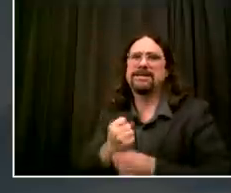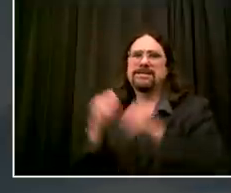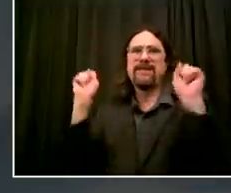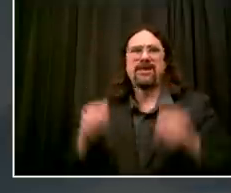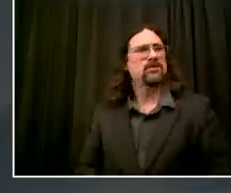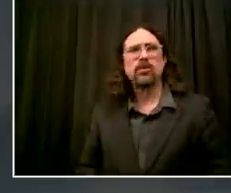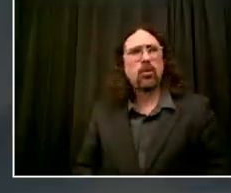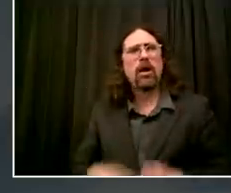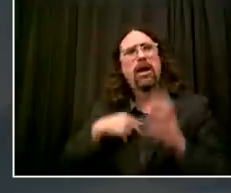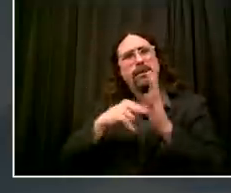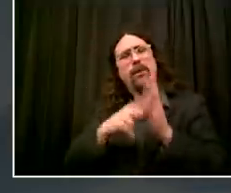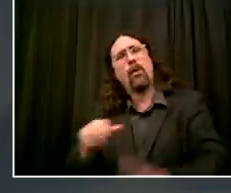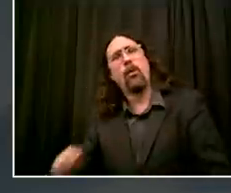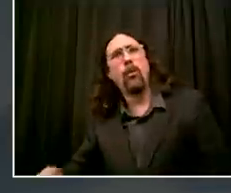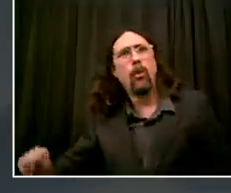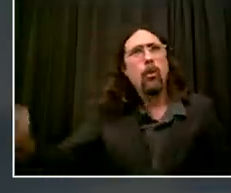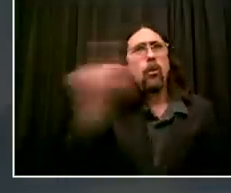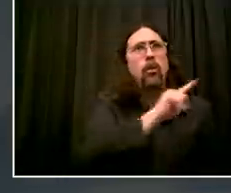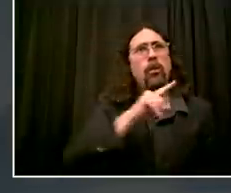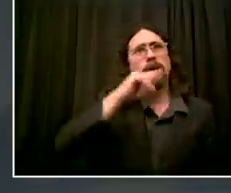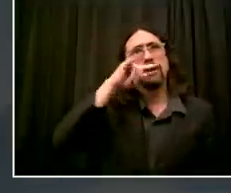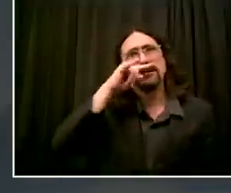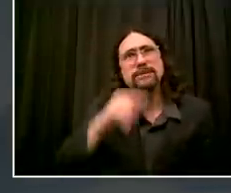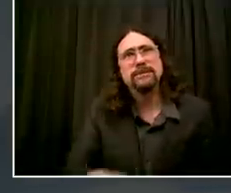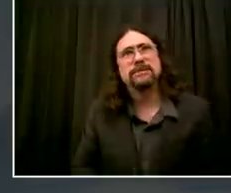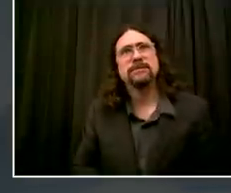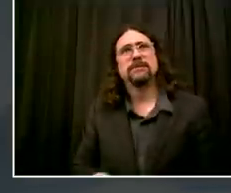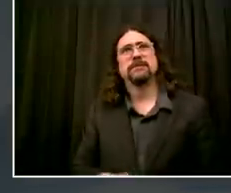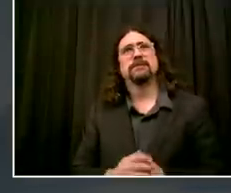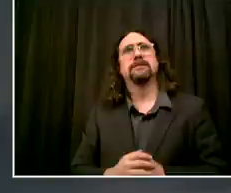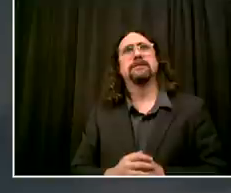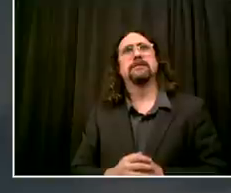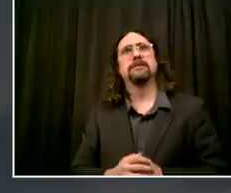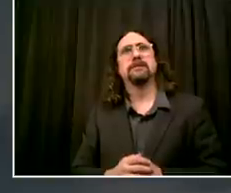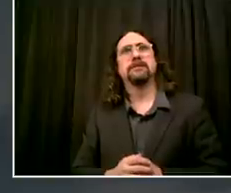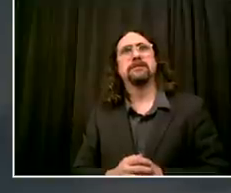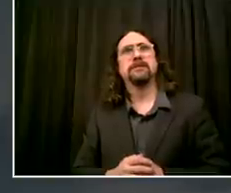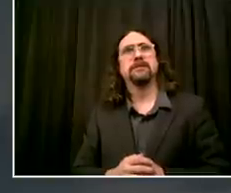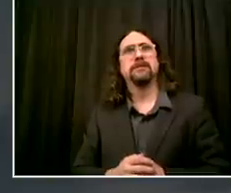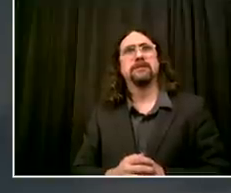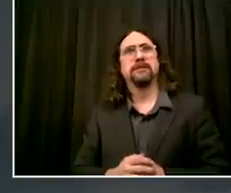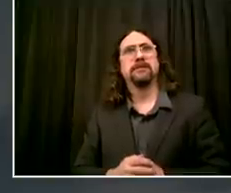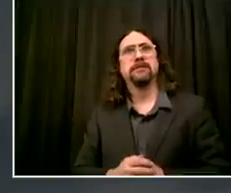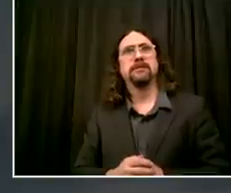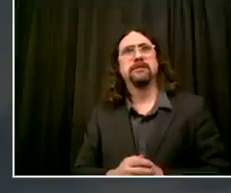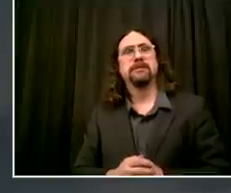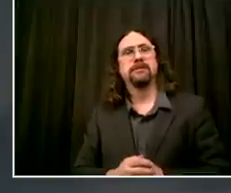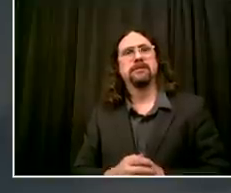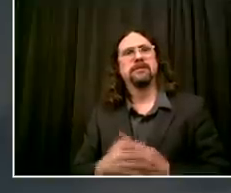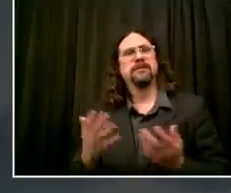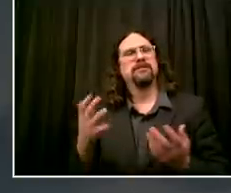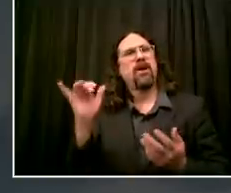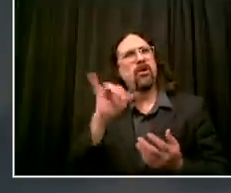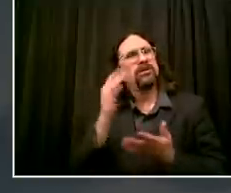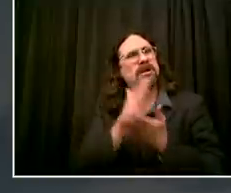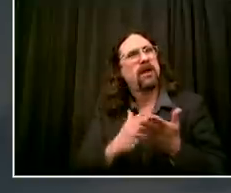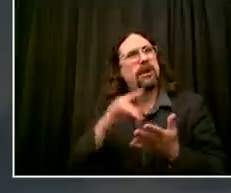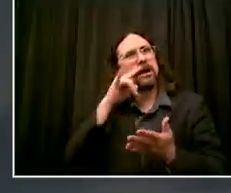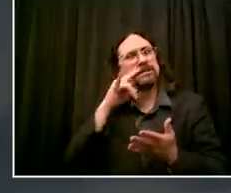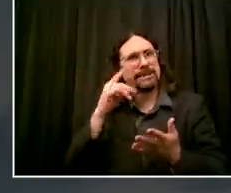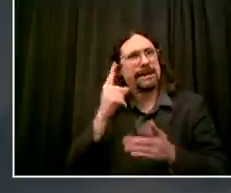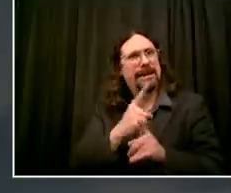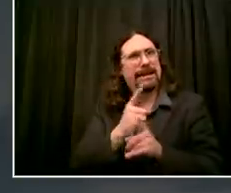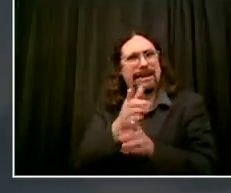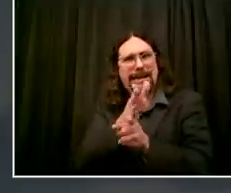we do better? What services do we have? Can we be the quarterback of all services? We obviously deal with